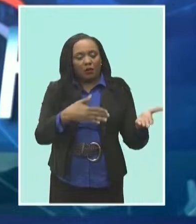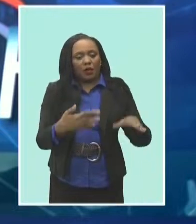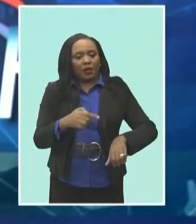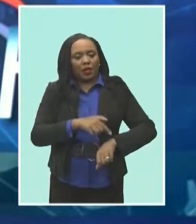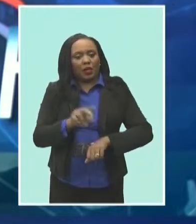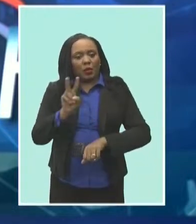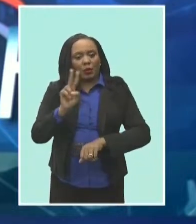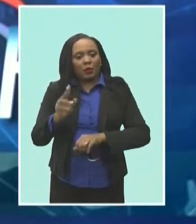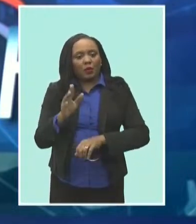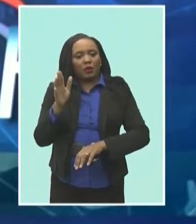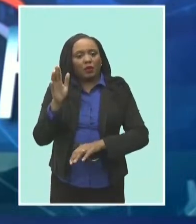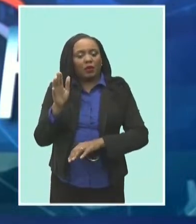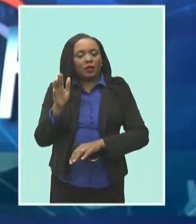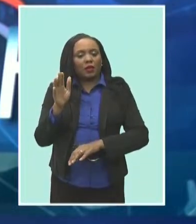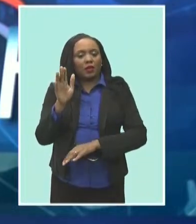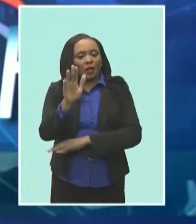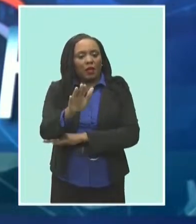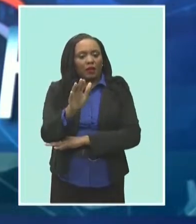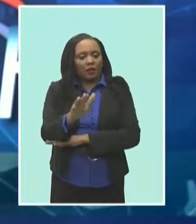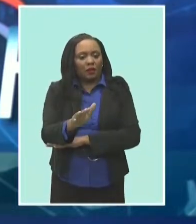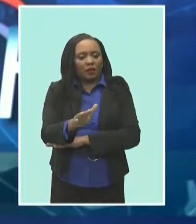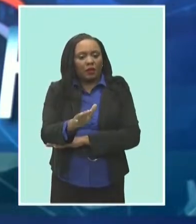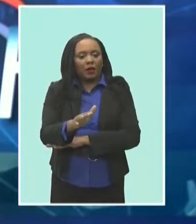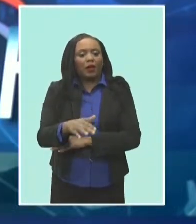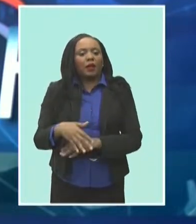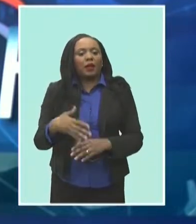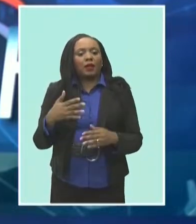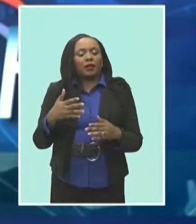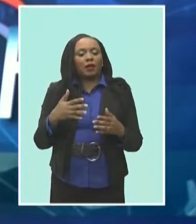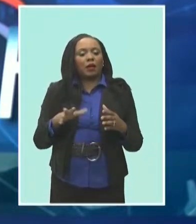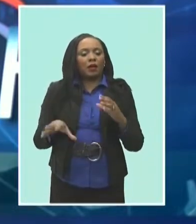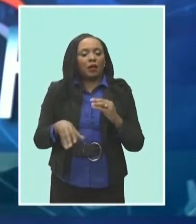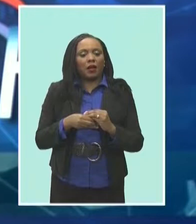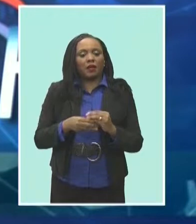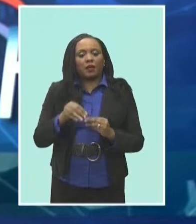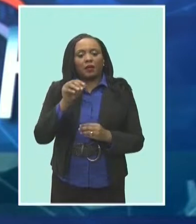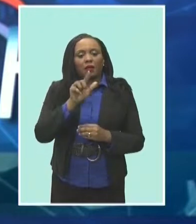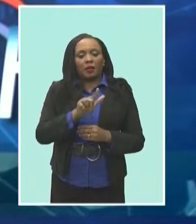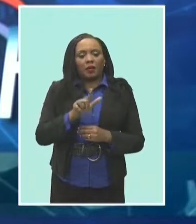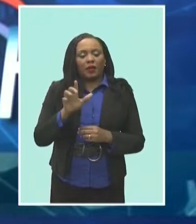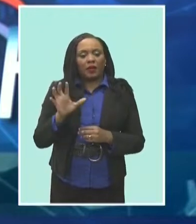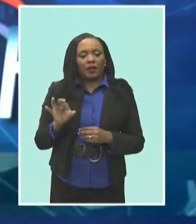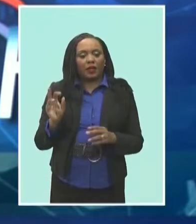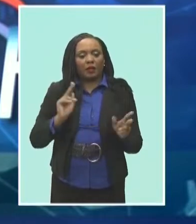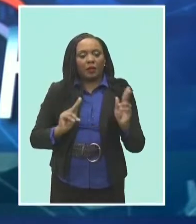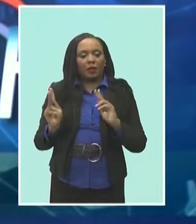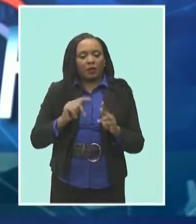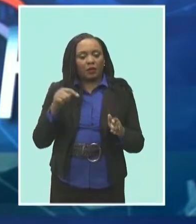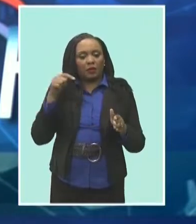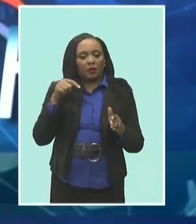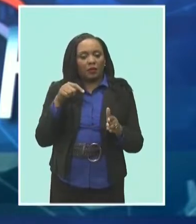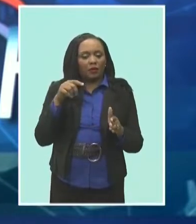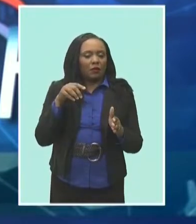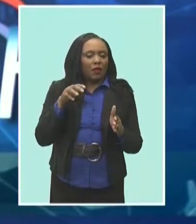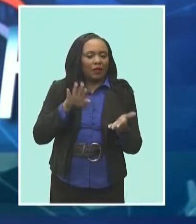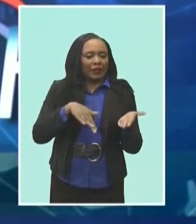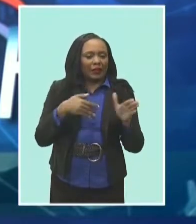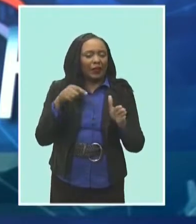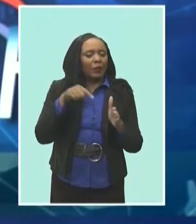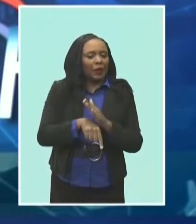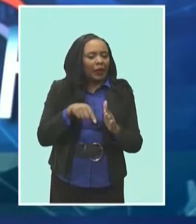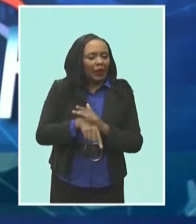to the Queen Elizabeth Hospital by a private vehicle where he was pronounced dead. It brings to 29 the number of murders so far this